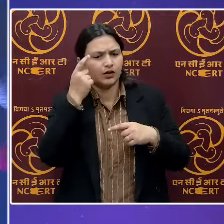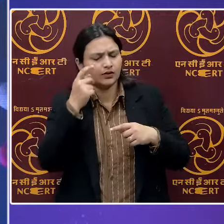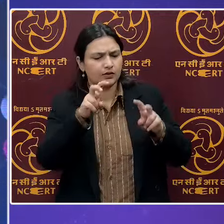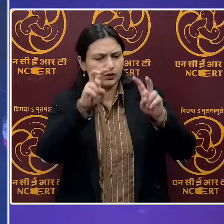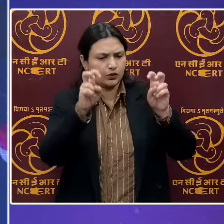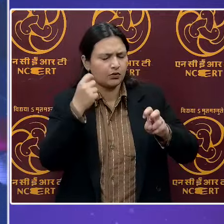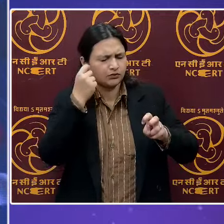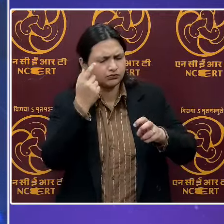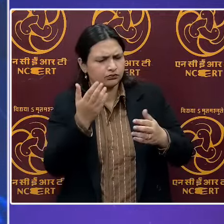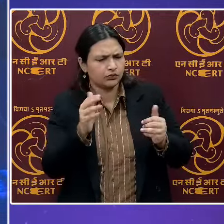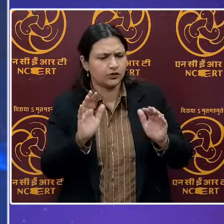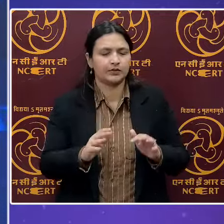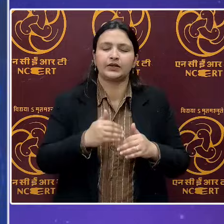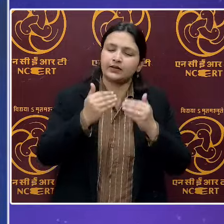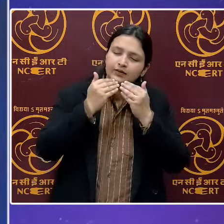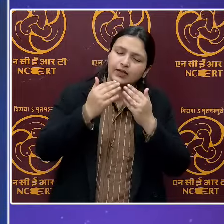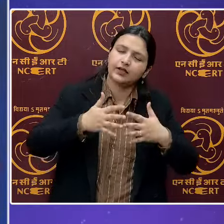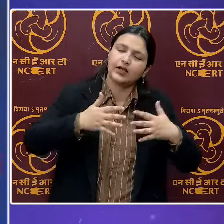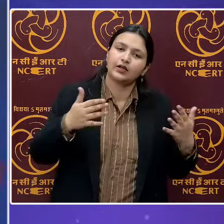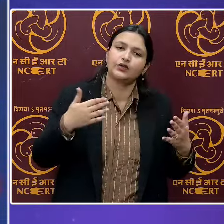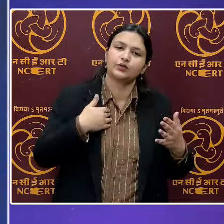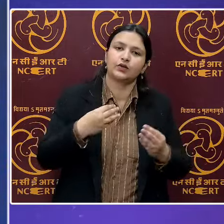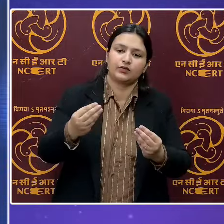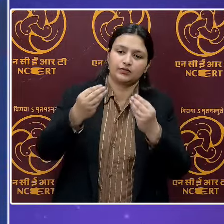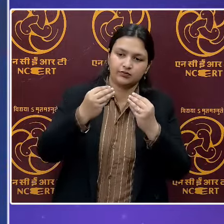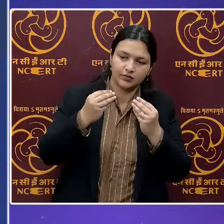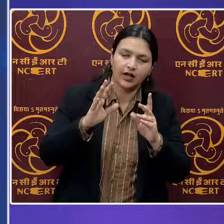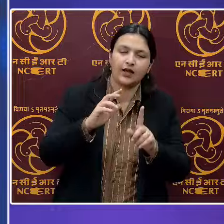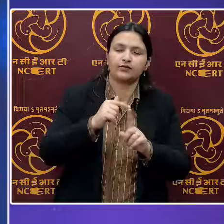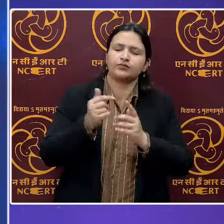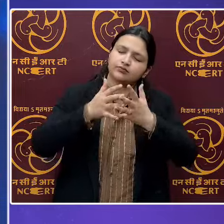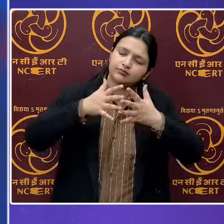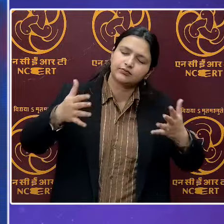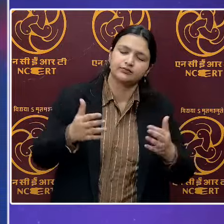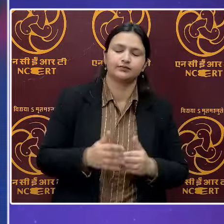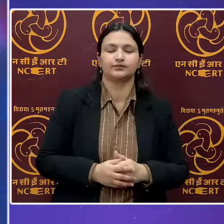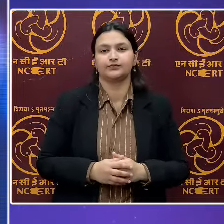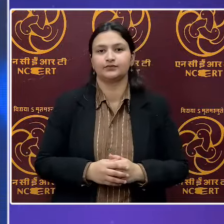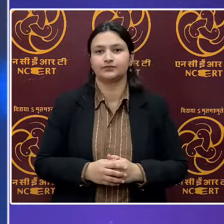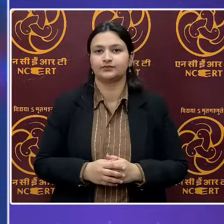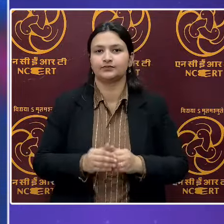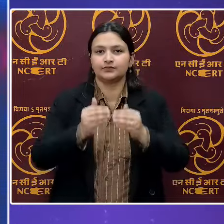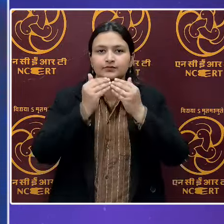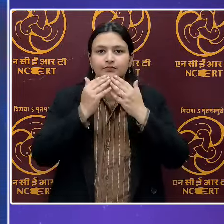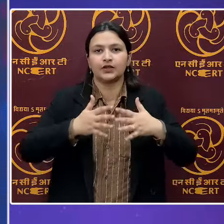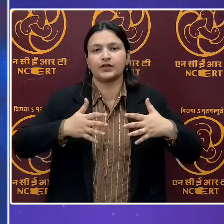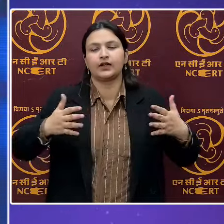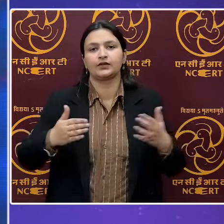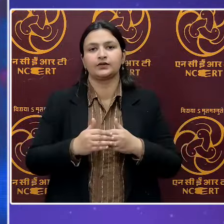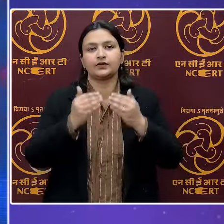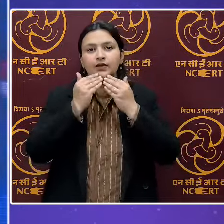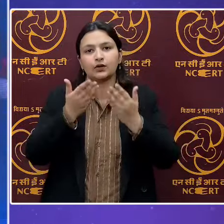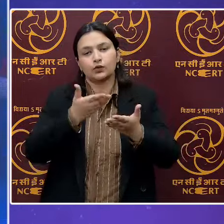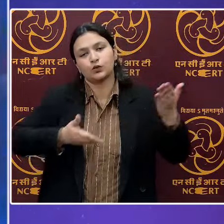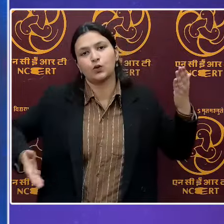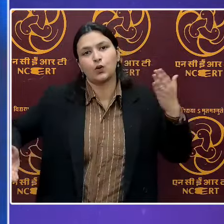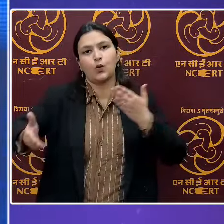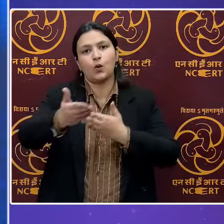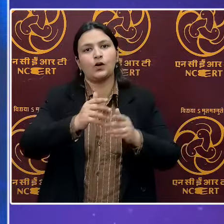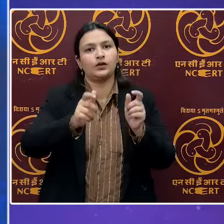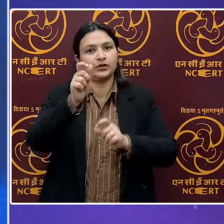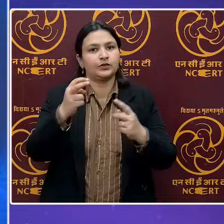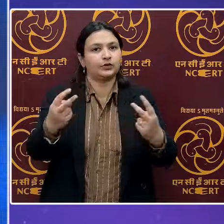Thank you so much, ma'am, for being with us. It was a pleasure having you. Thank you. Ayush. Thank you. Thank you to all the viewers as well